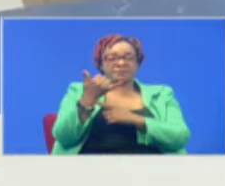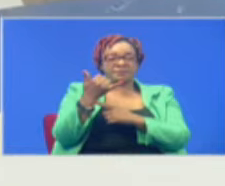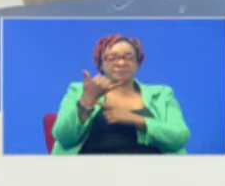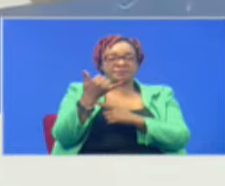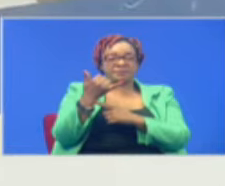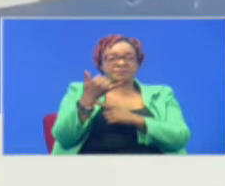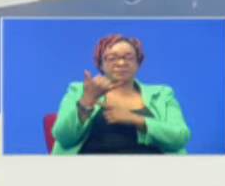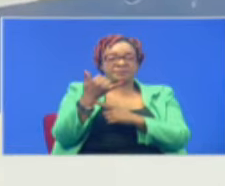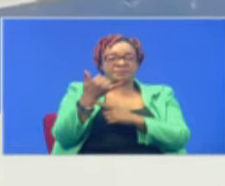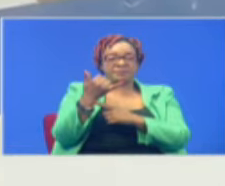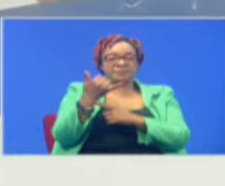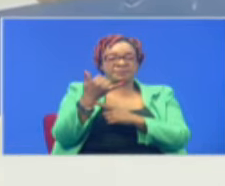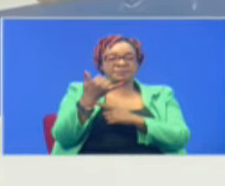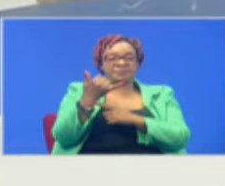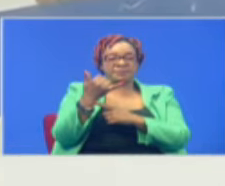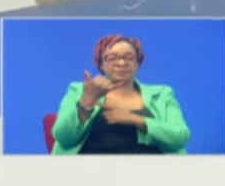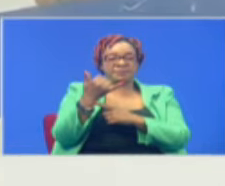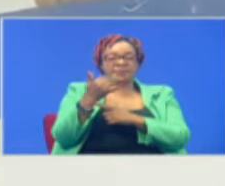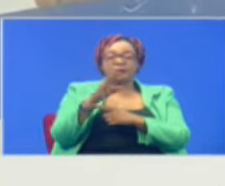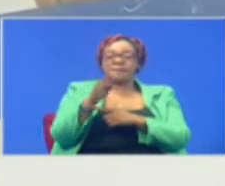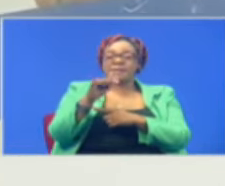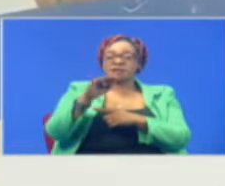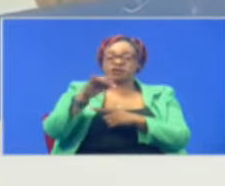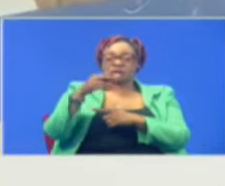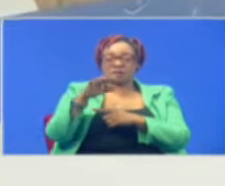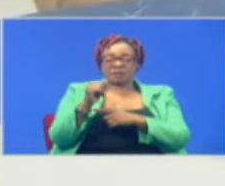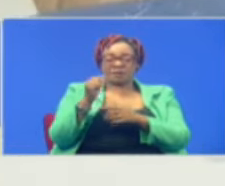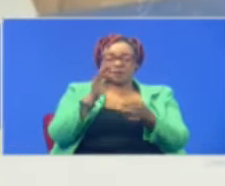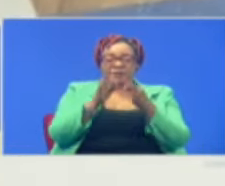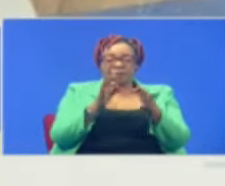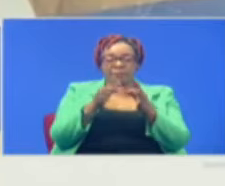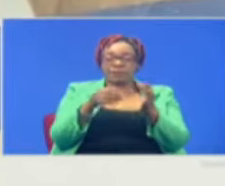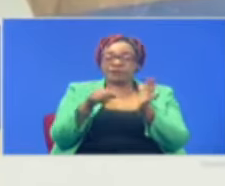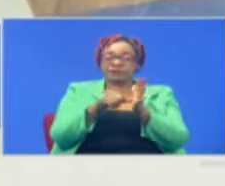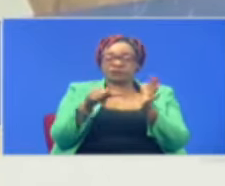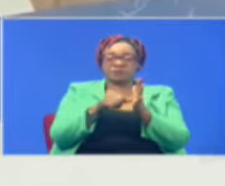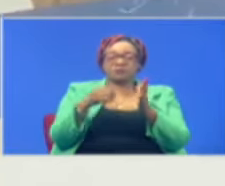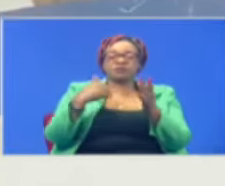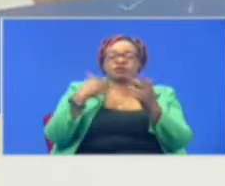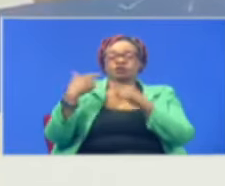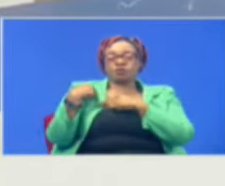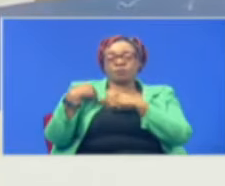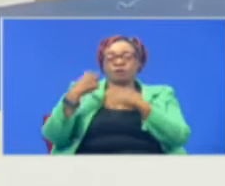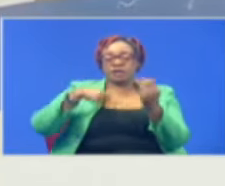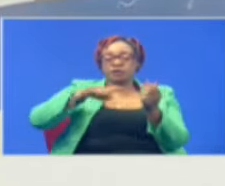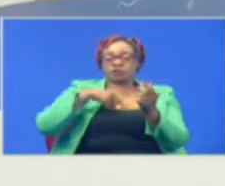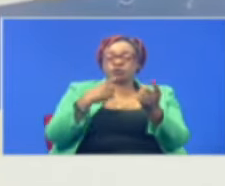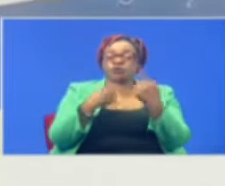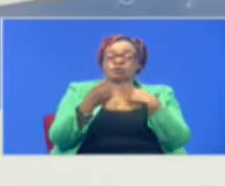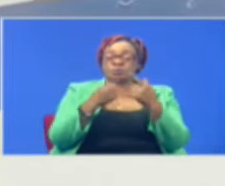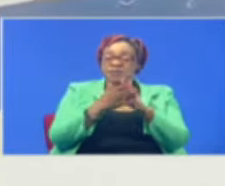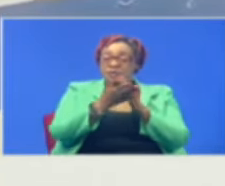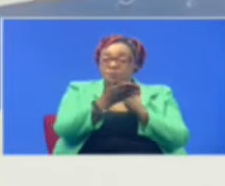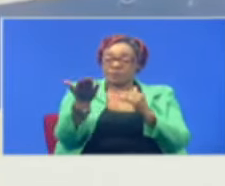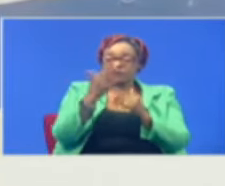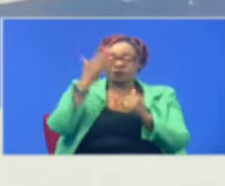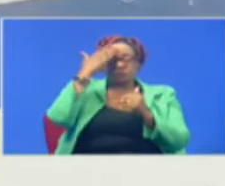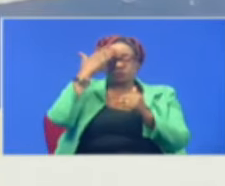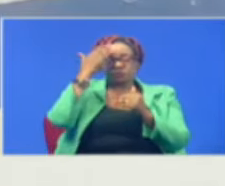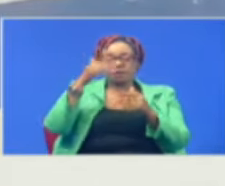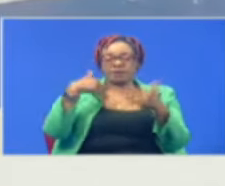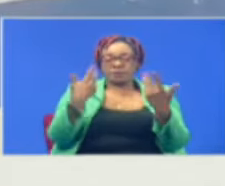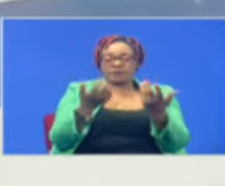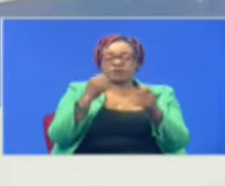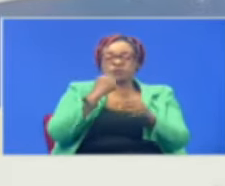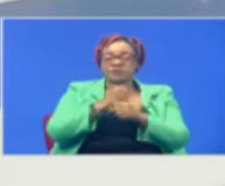Biashara yako ikiwa iko na shida ni jukumu yetu kuja kuzungumza na wewe tujue vile tunaweza kufanya kazi